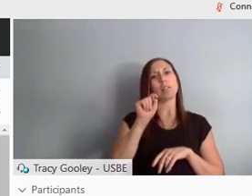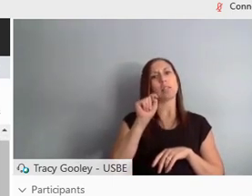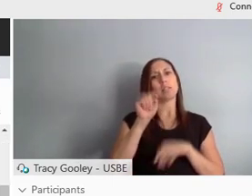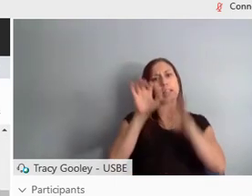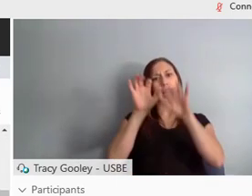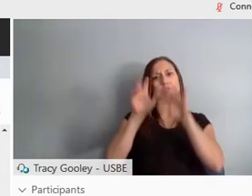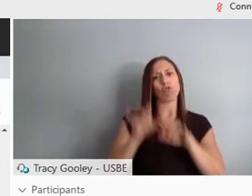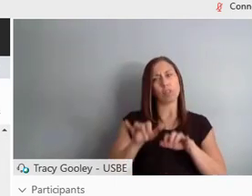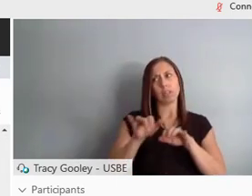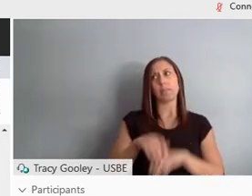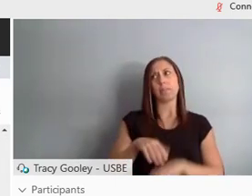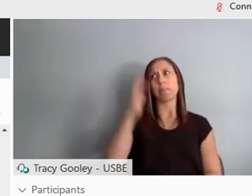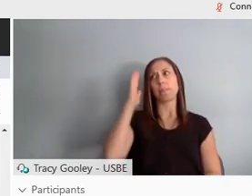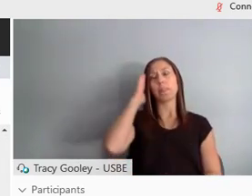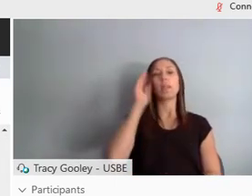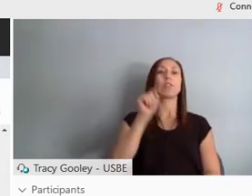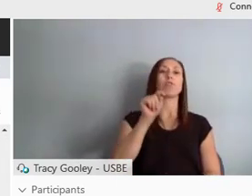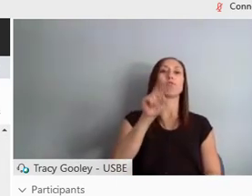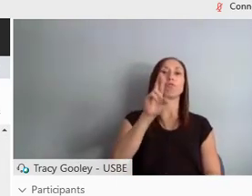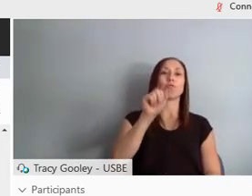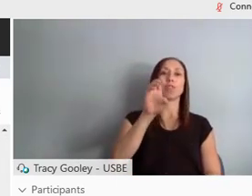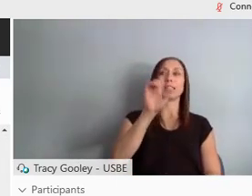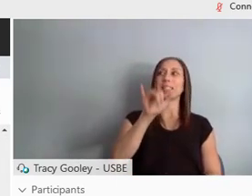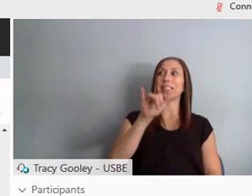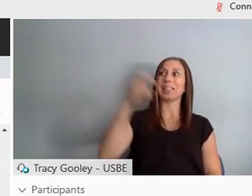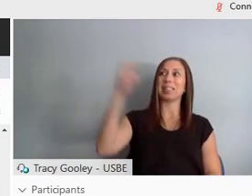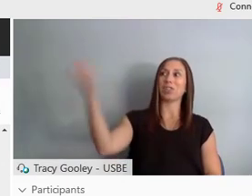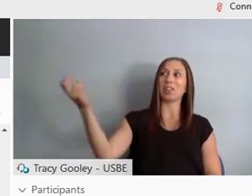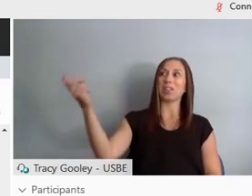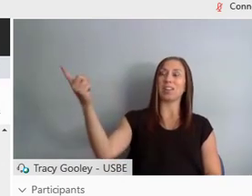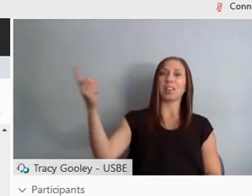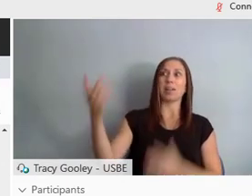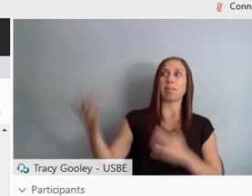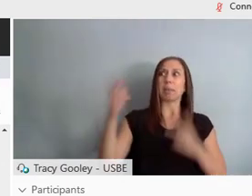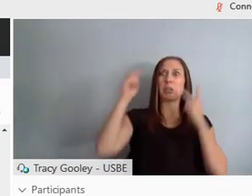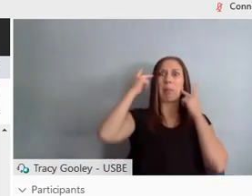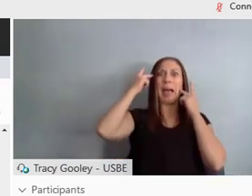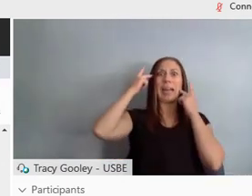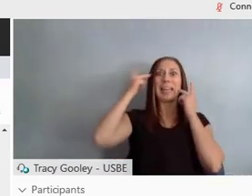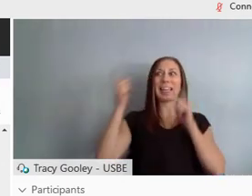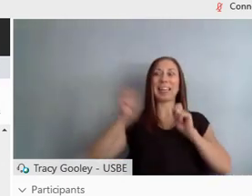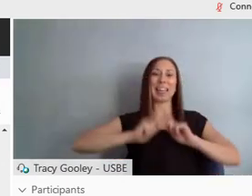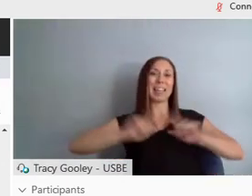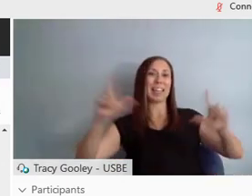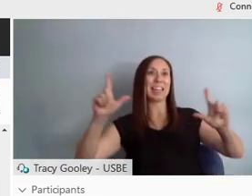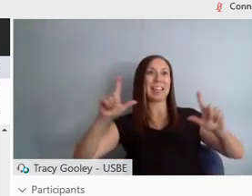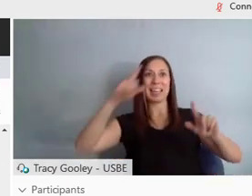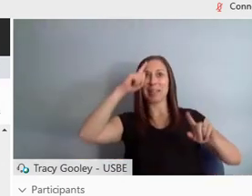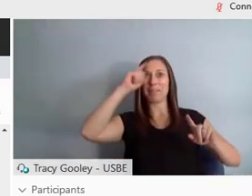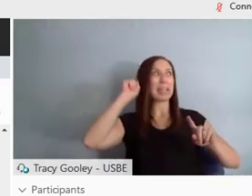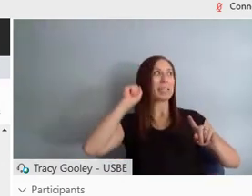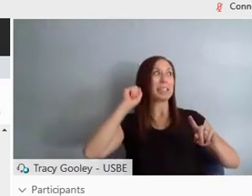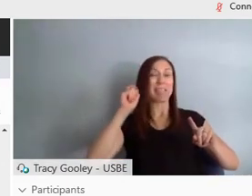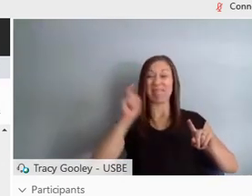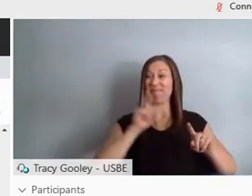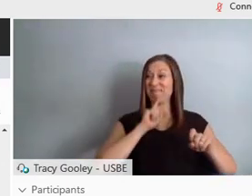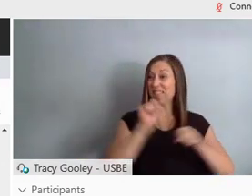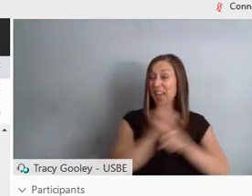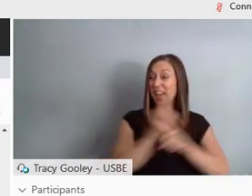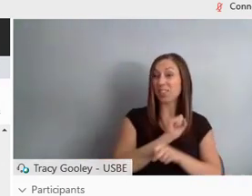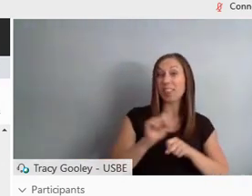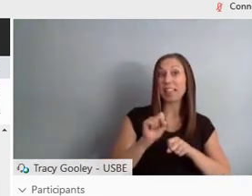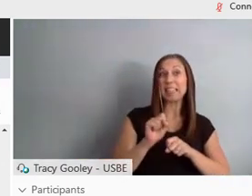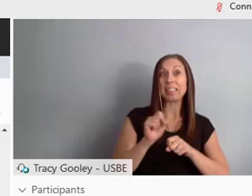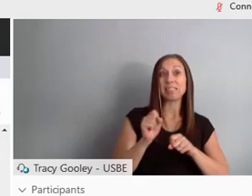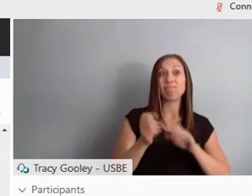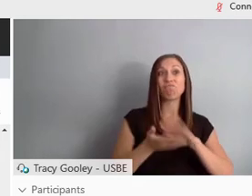entry. And I know Tracy's sitting over there. She might panic when I pull this up because I don't know that it's actually